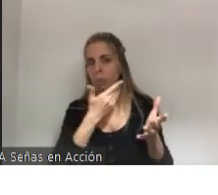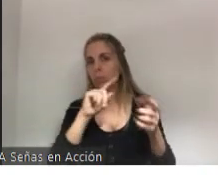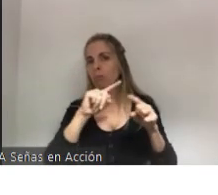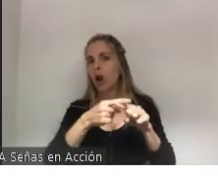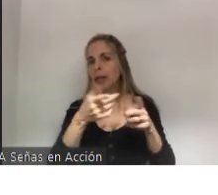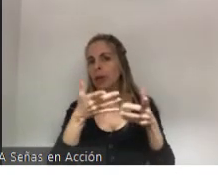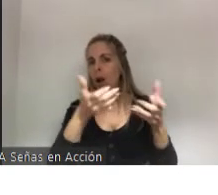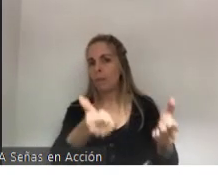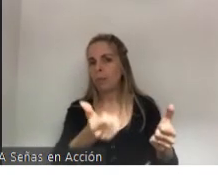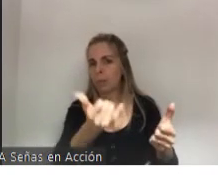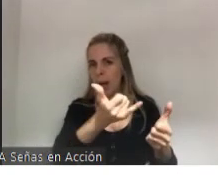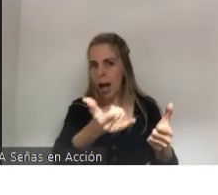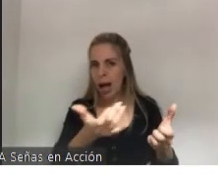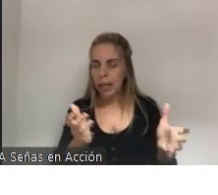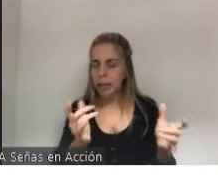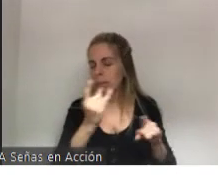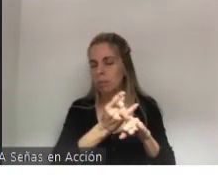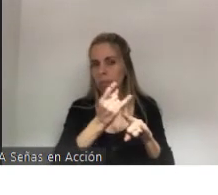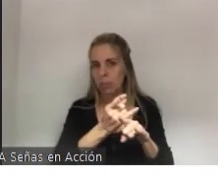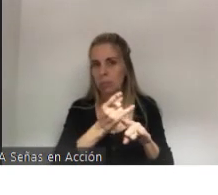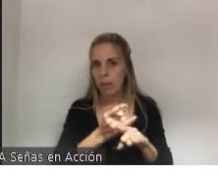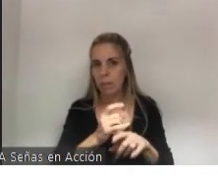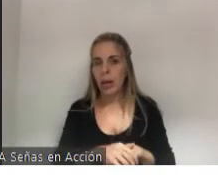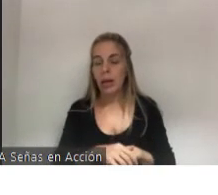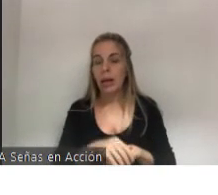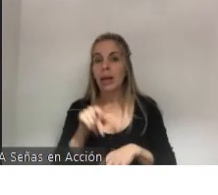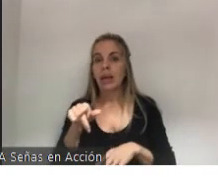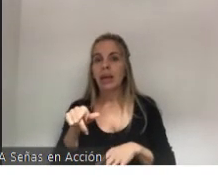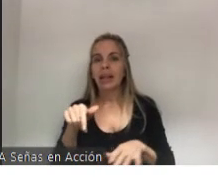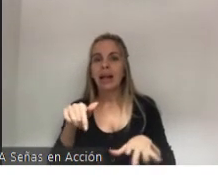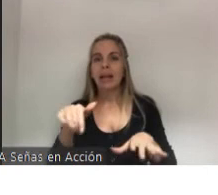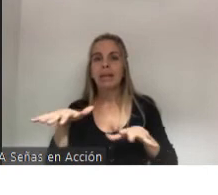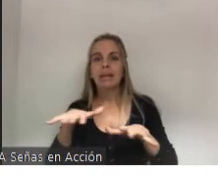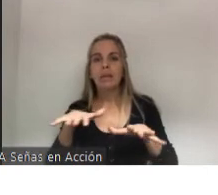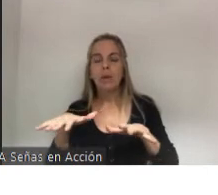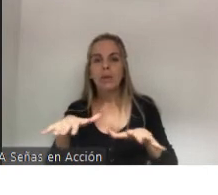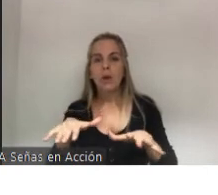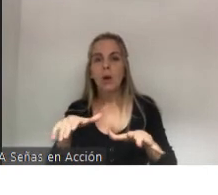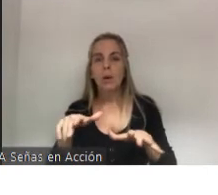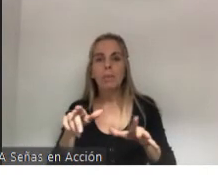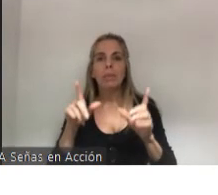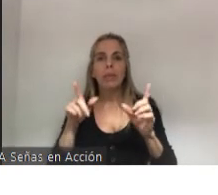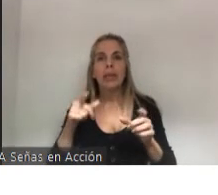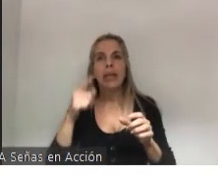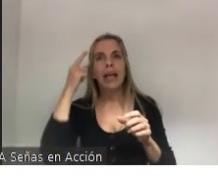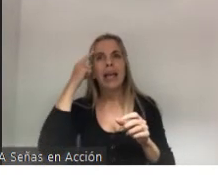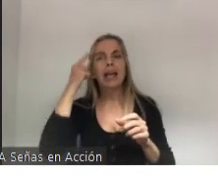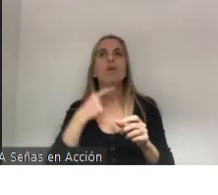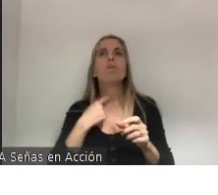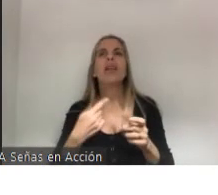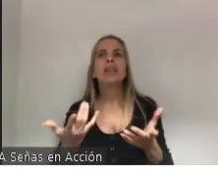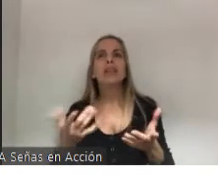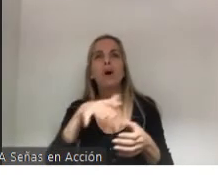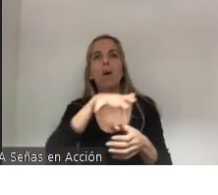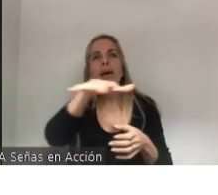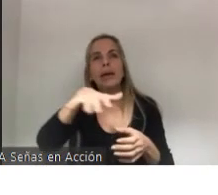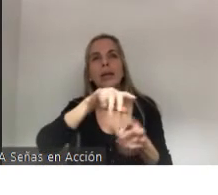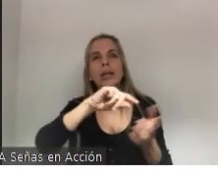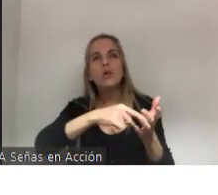of course, the political support and the first scene, and having this